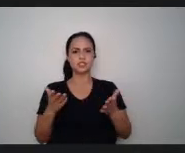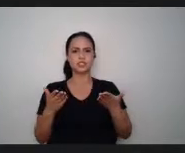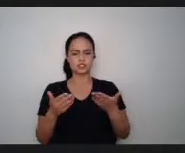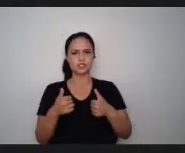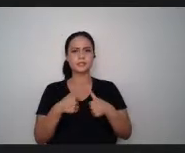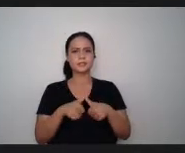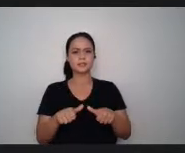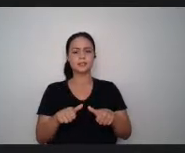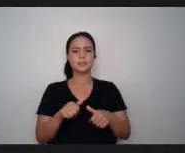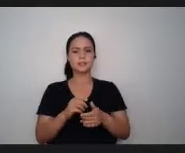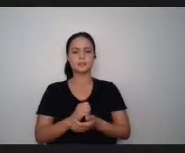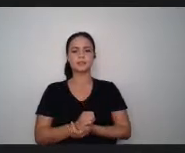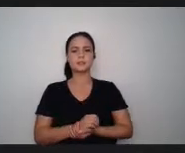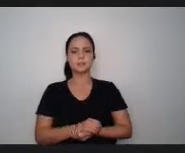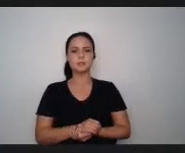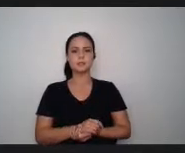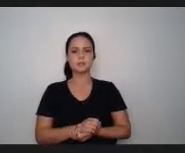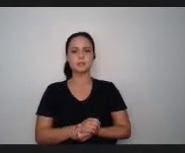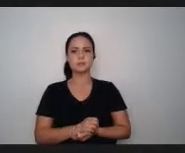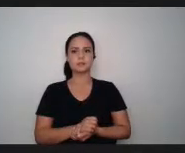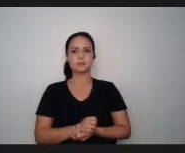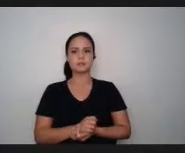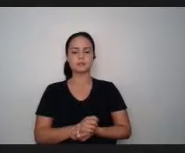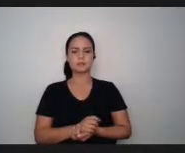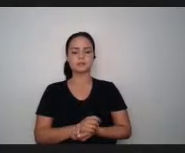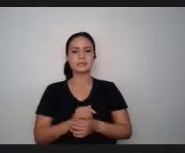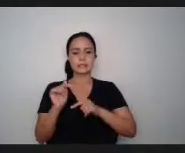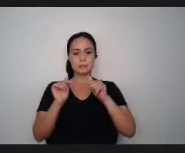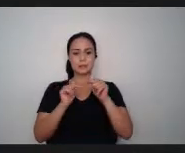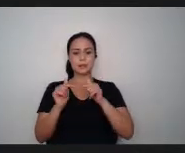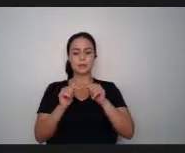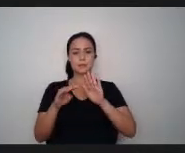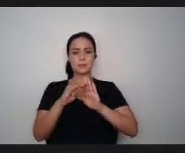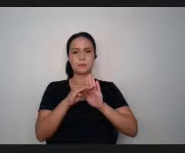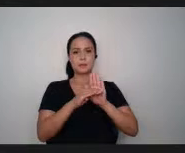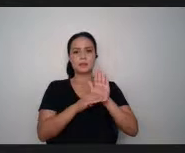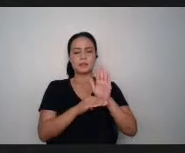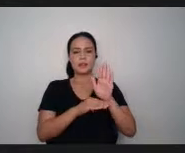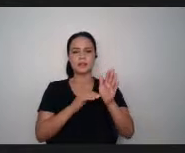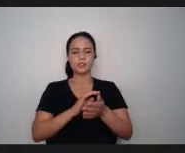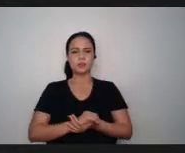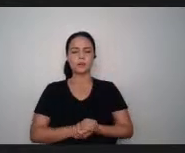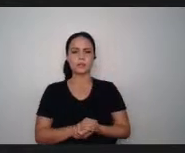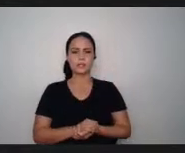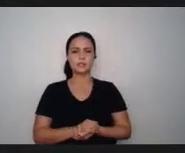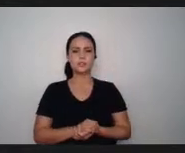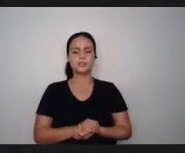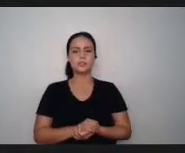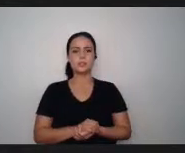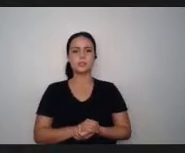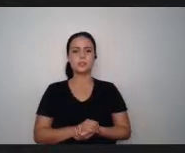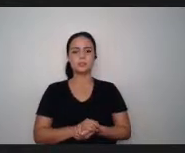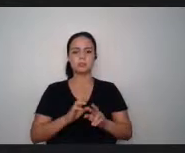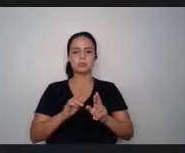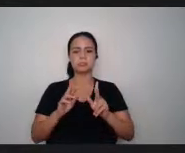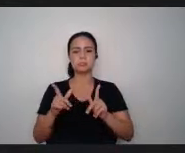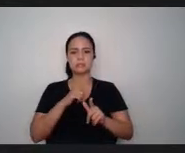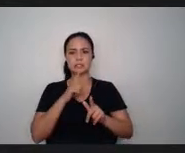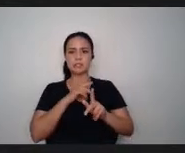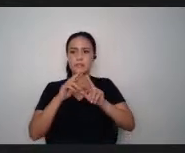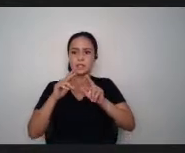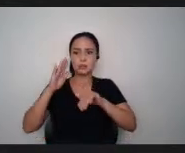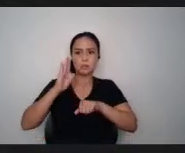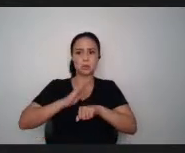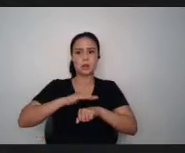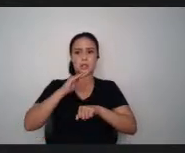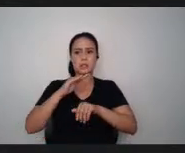So all of these employees are already working in work platforms. So there's a